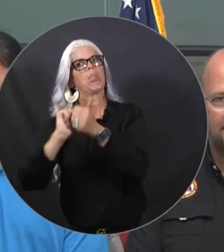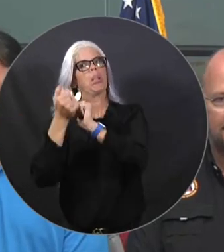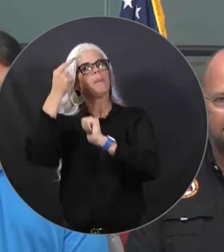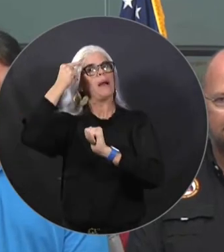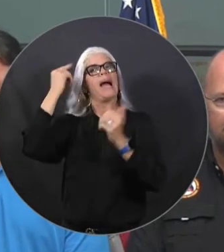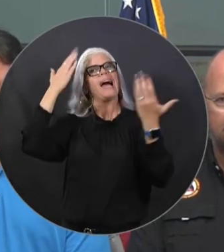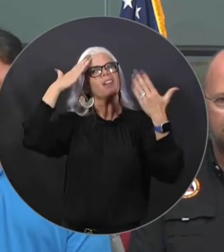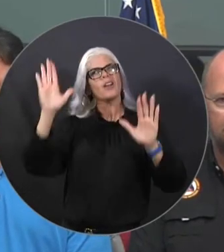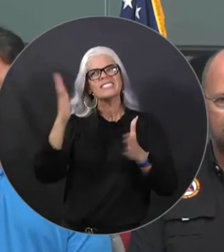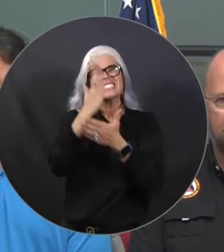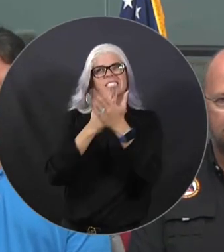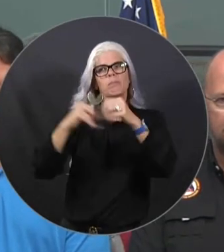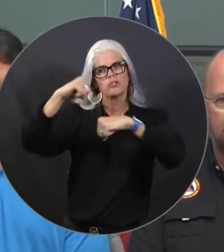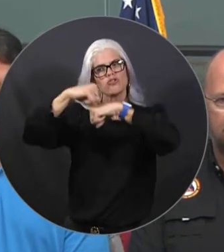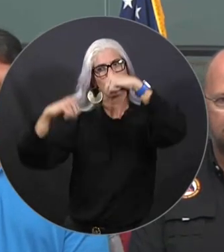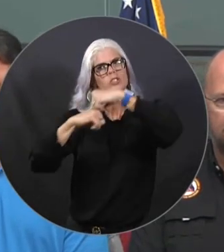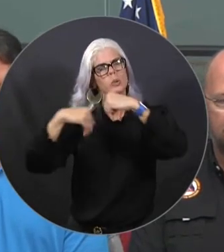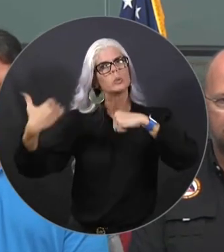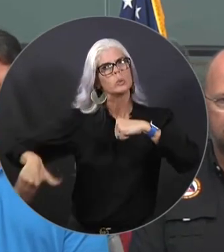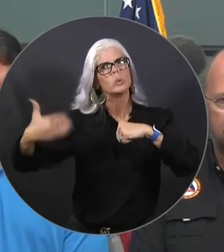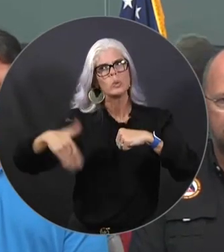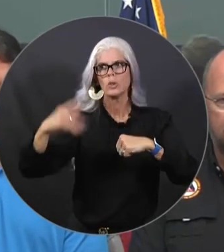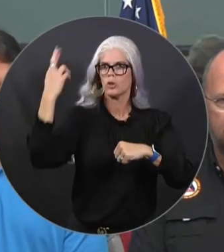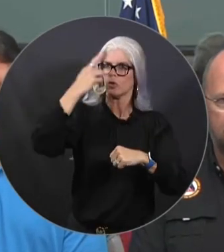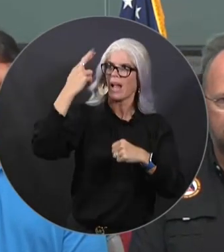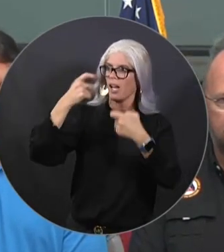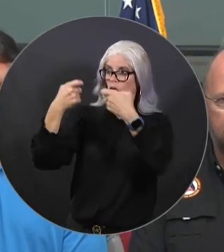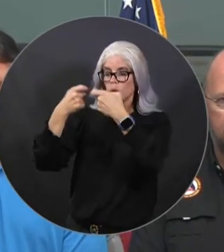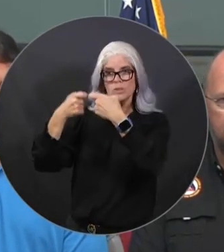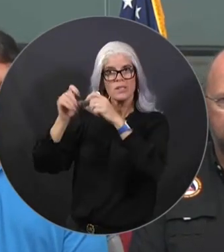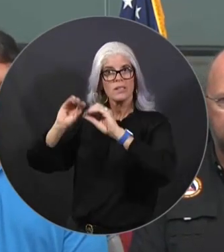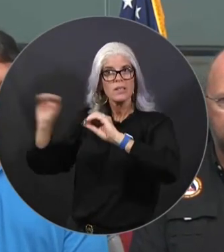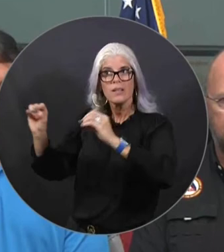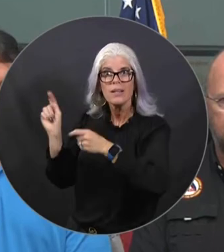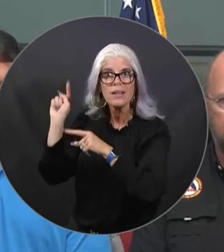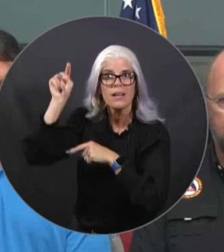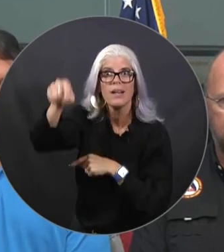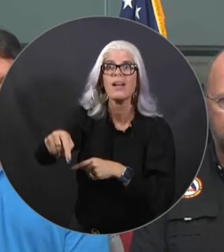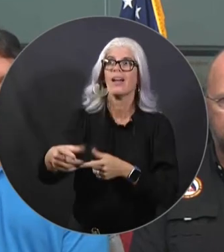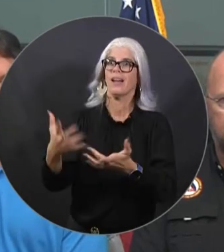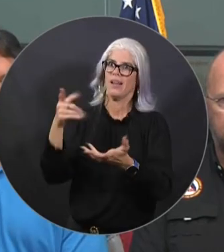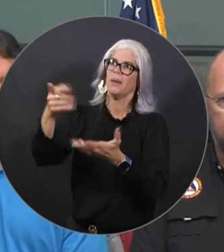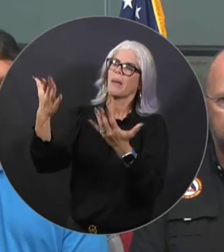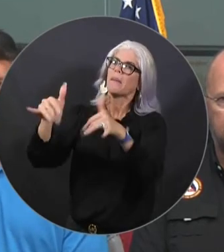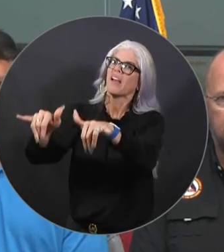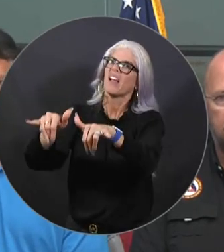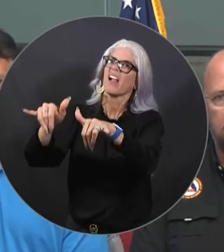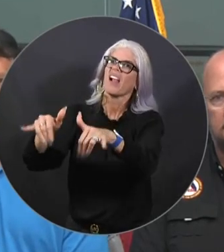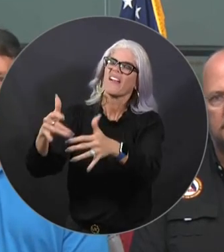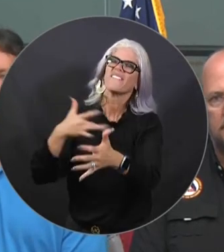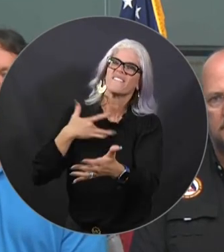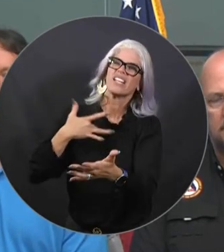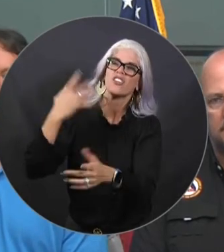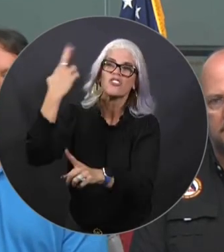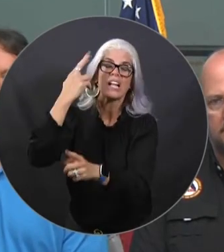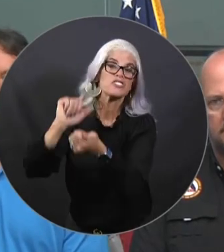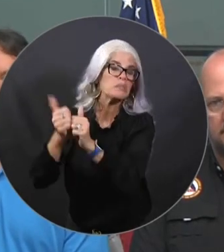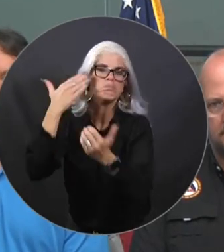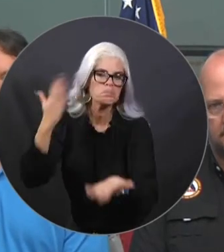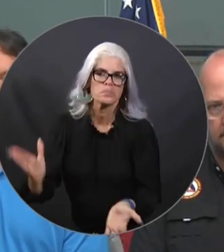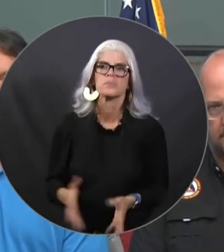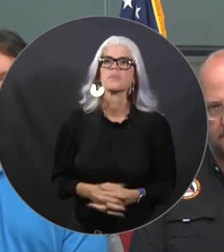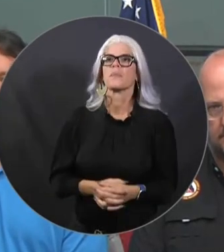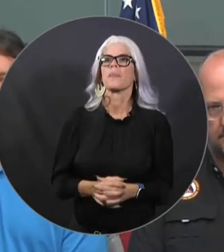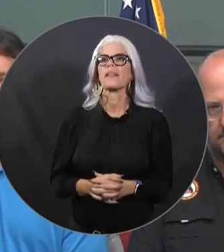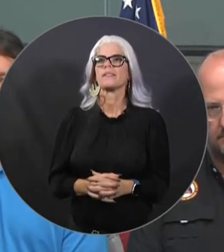a little longer for the utilities to be able to get that up and running. But nevertheless, that's the posture a lot of them have taken. Governor, can you give us a sense, to that point, can you give us a sense